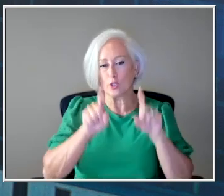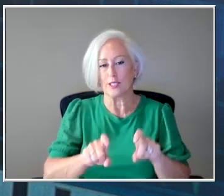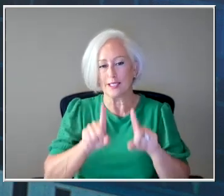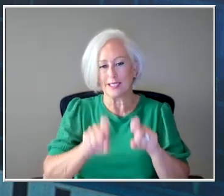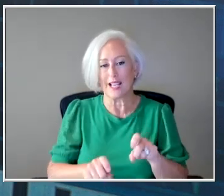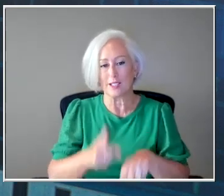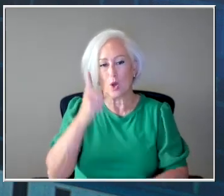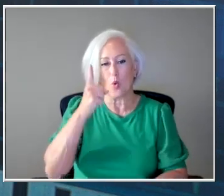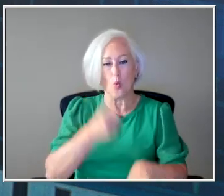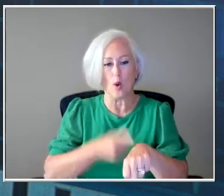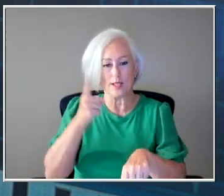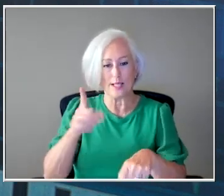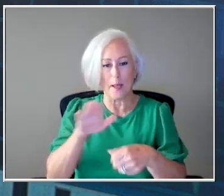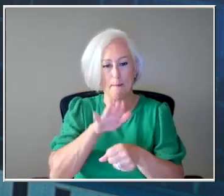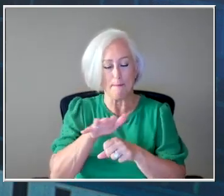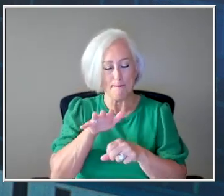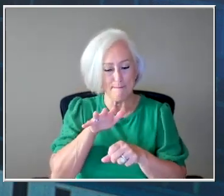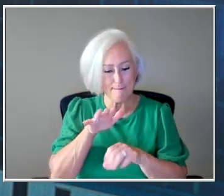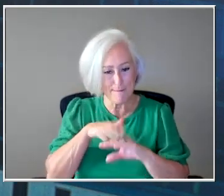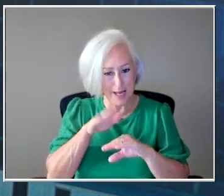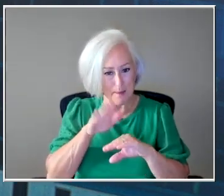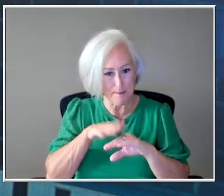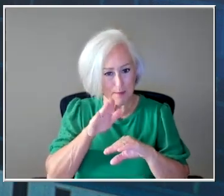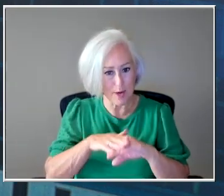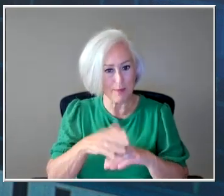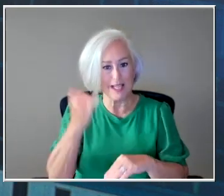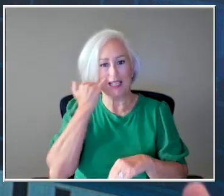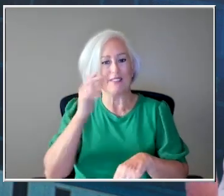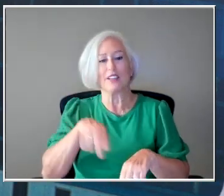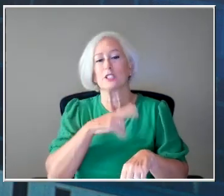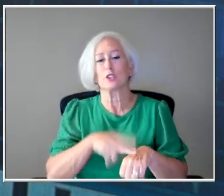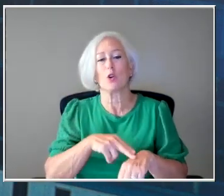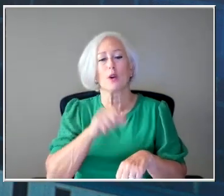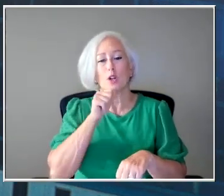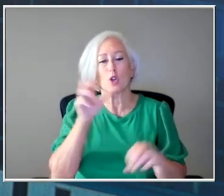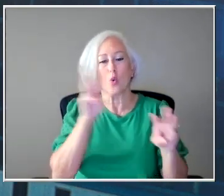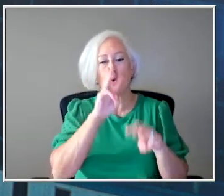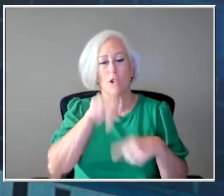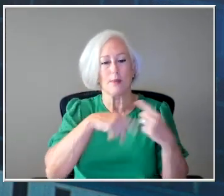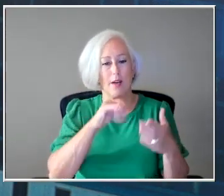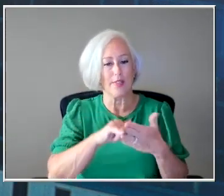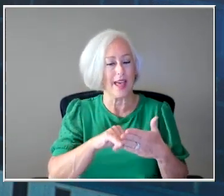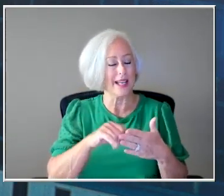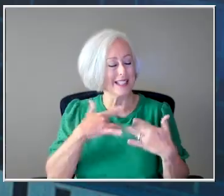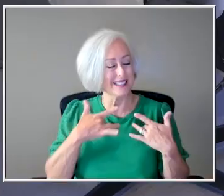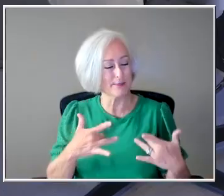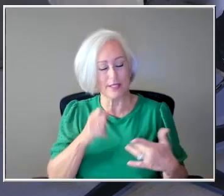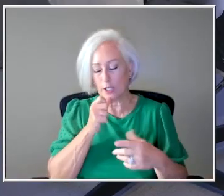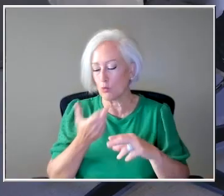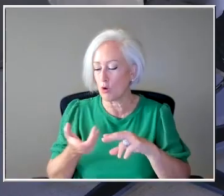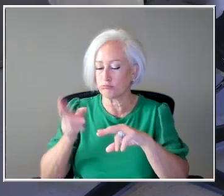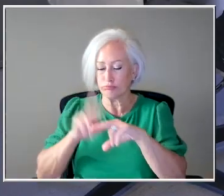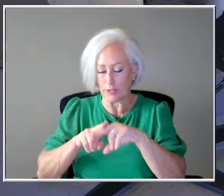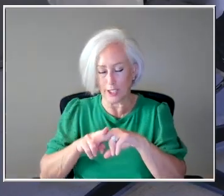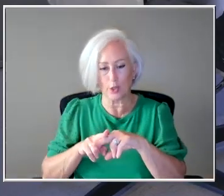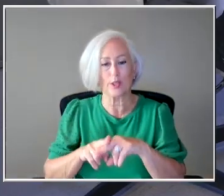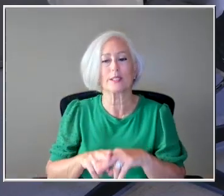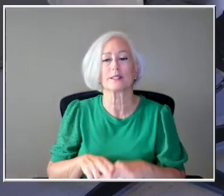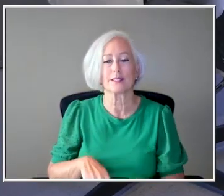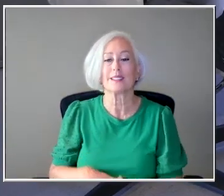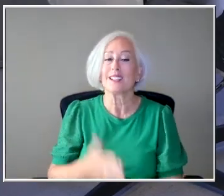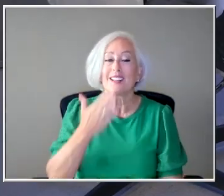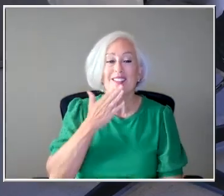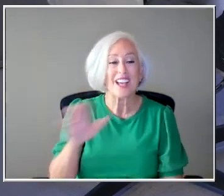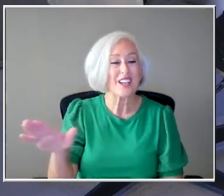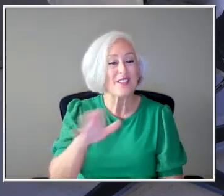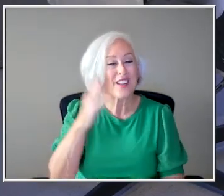see if they have it. If it's normal, then don't really worry about it because it's not going to go up, generally speaking, over your lifespan. Thank you for the education, gentlemen, this morning.